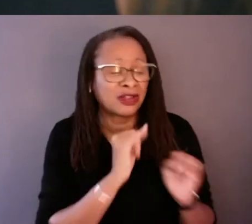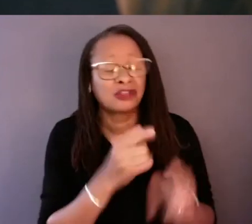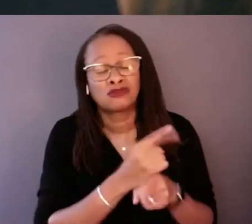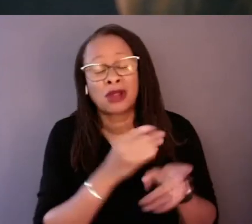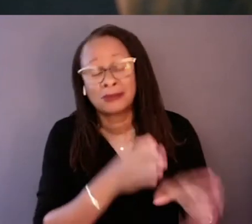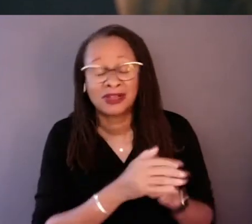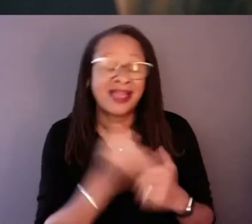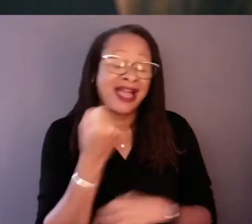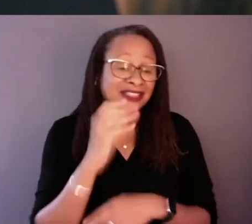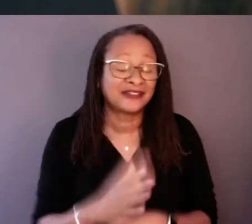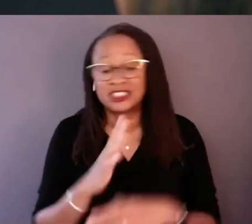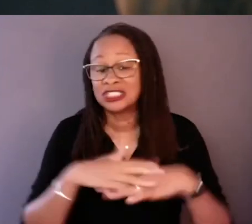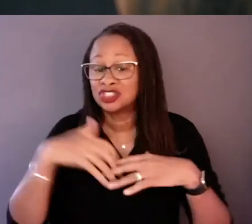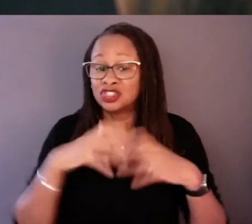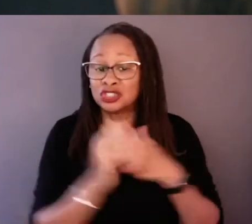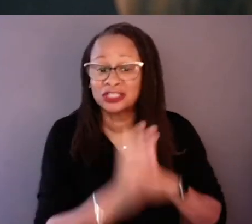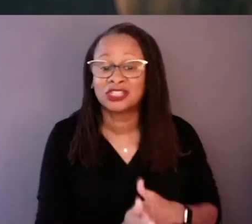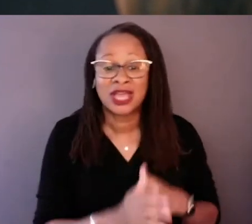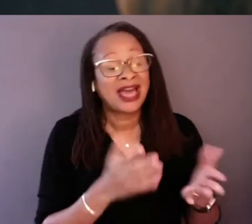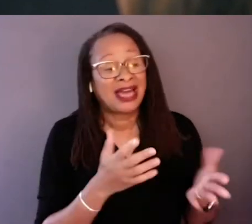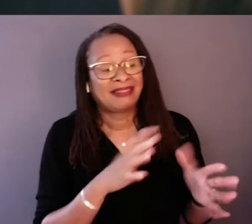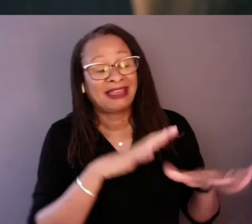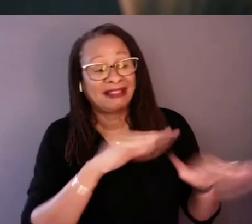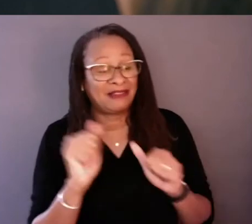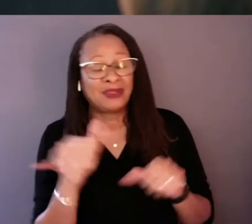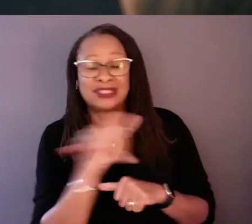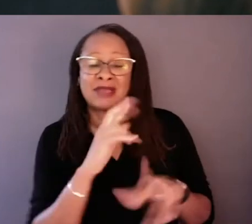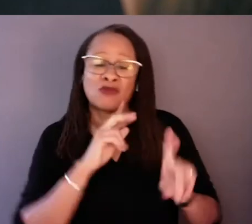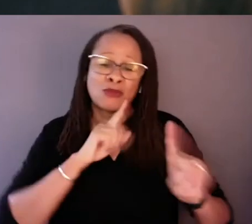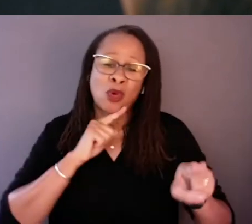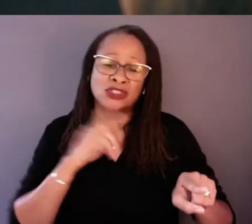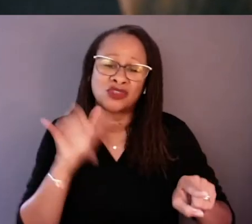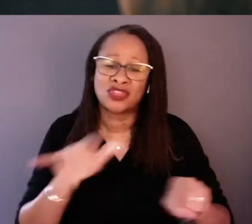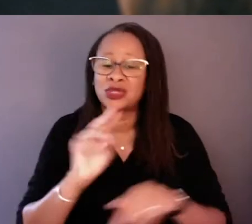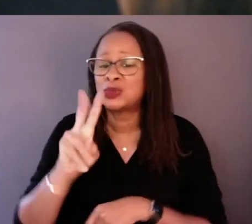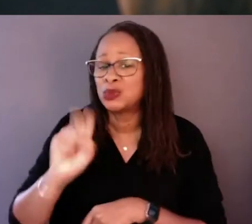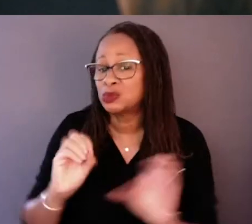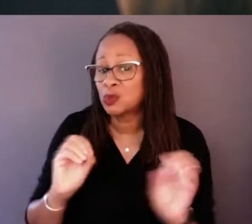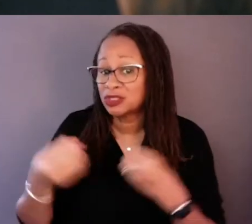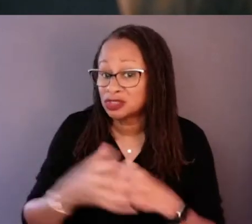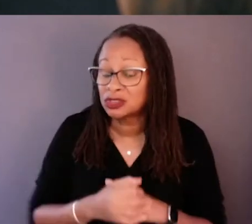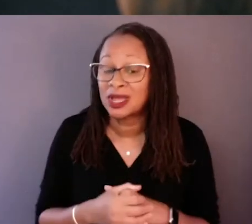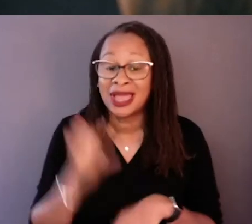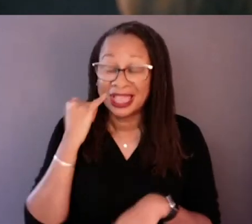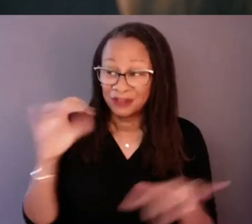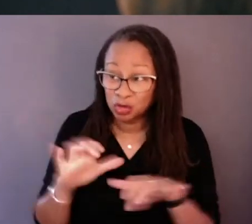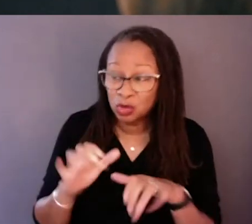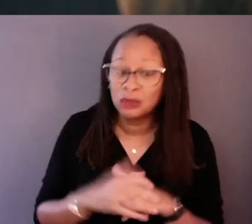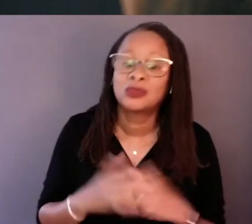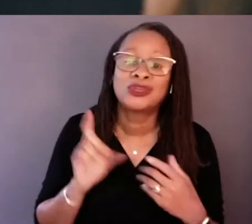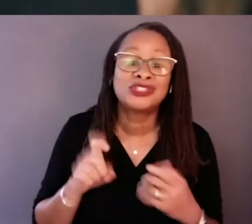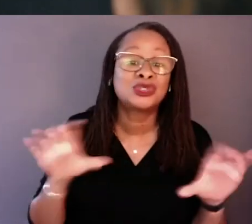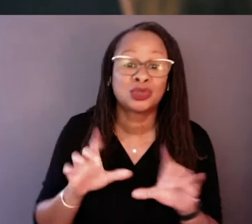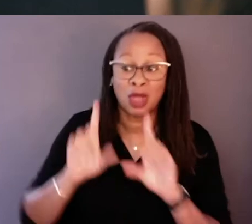and they leave with fairly similar reports for their respective news organizations. if you guys are going to do this, go and talk to the people that are